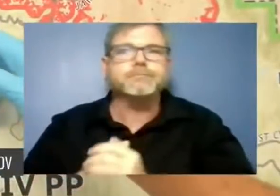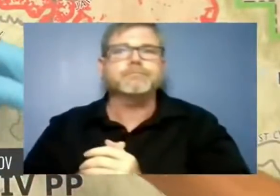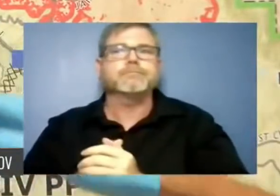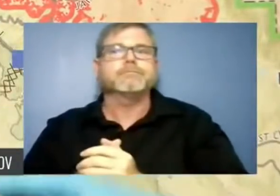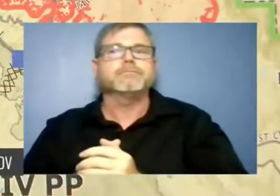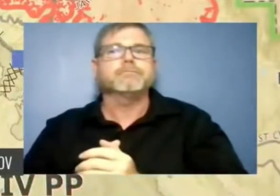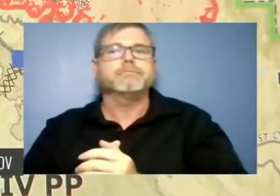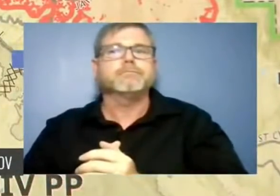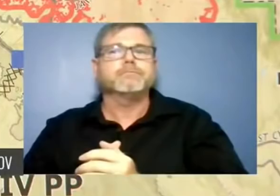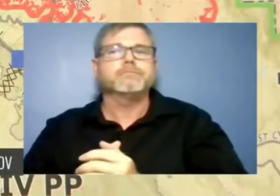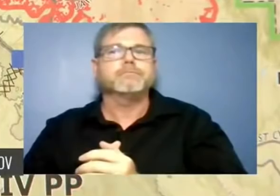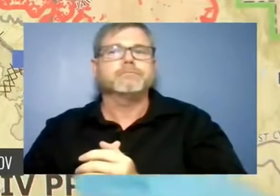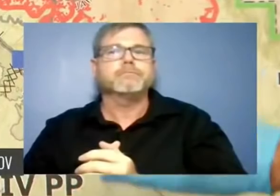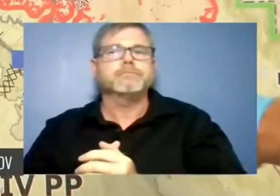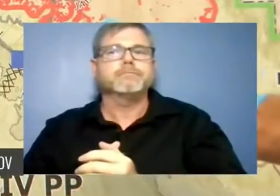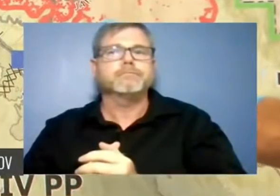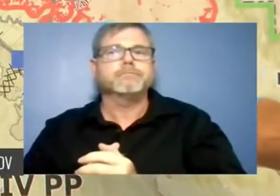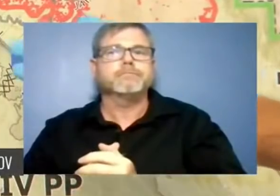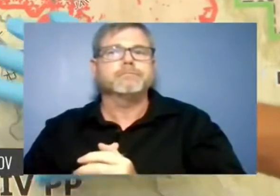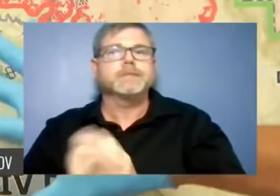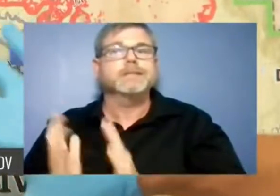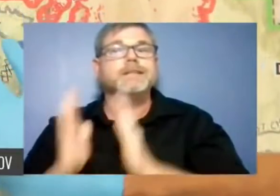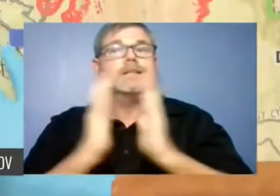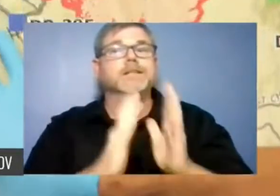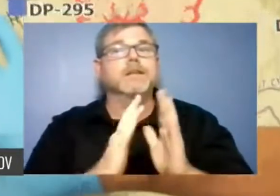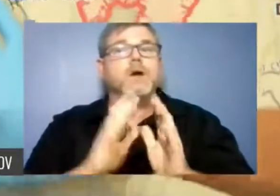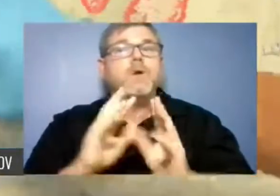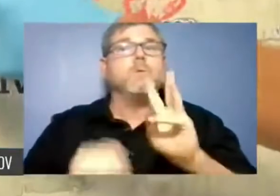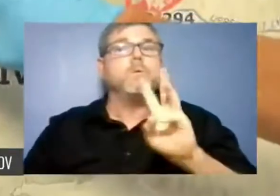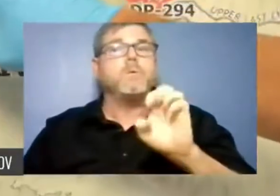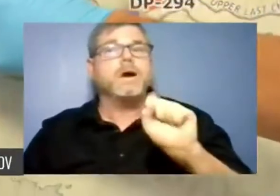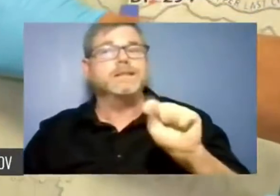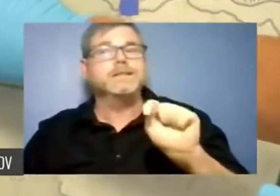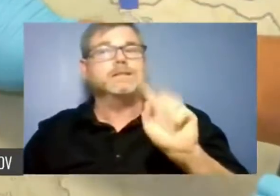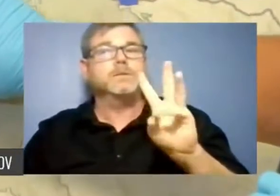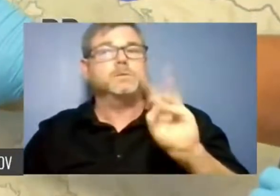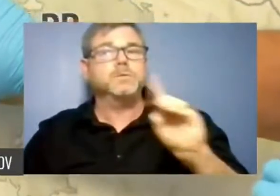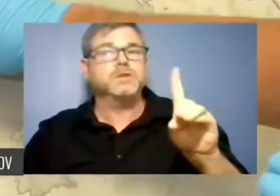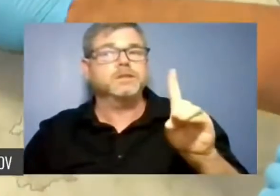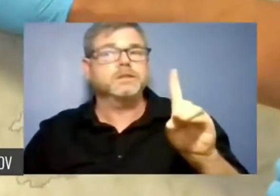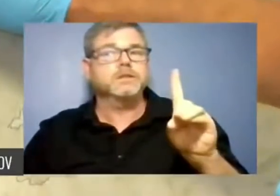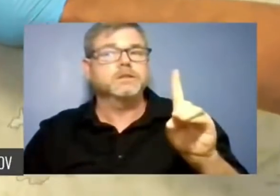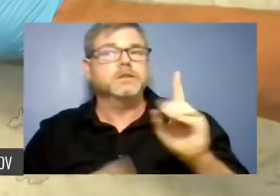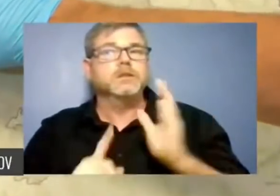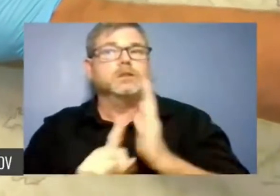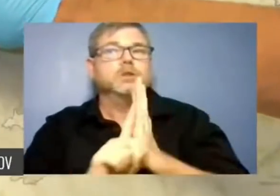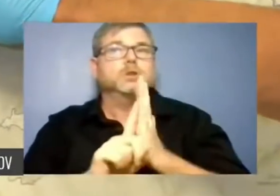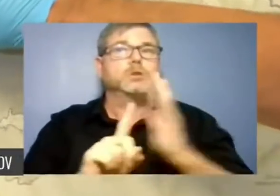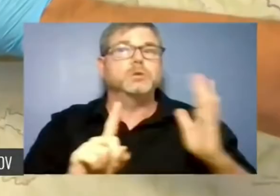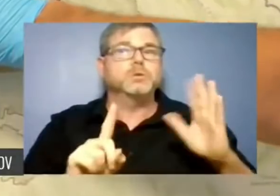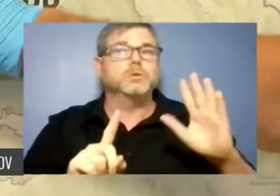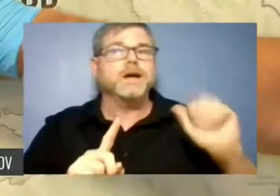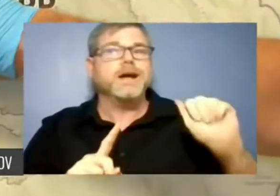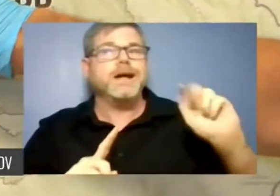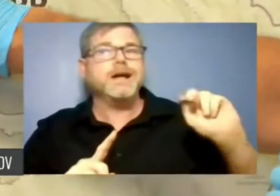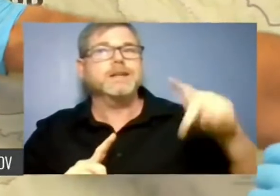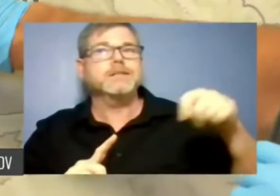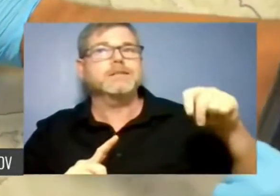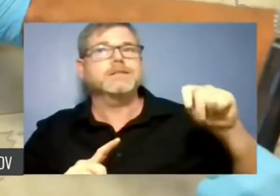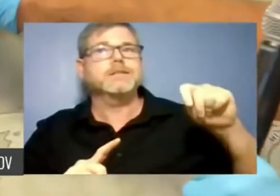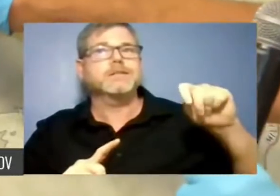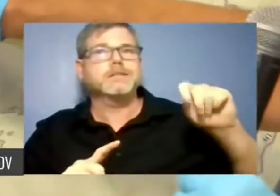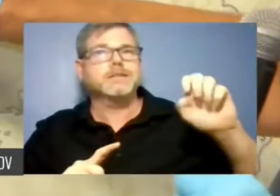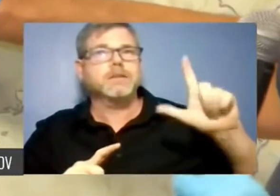to Antelope Lake. As you move down through this Walker fire scar, fire continues to creep and move slowly in